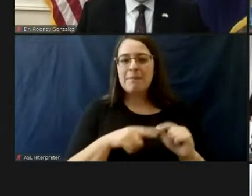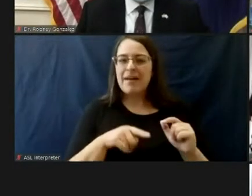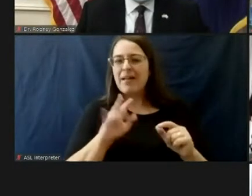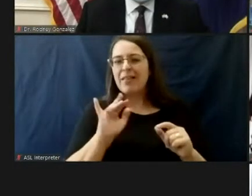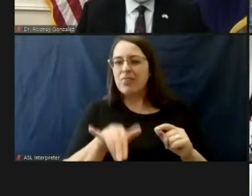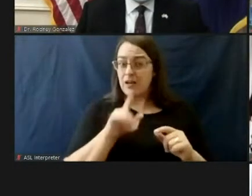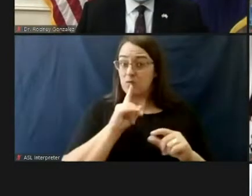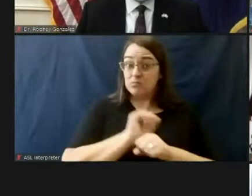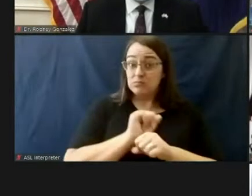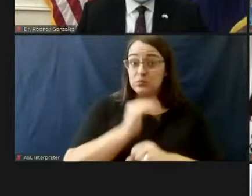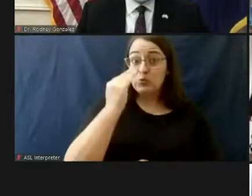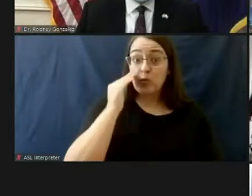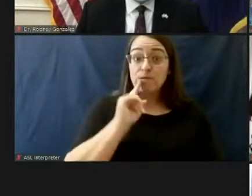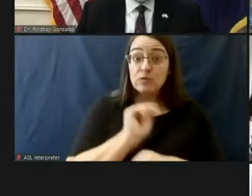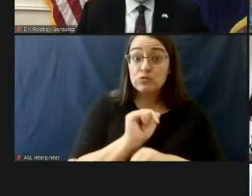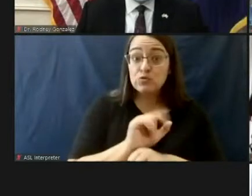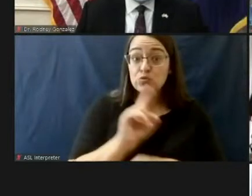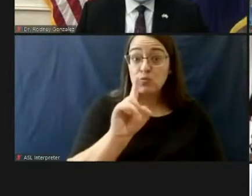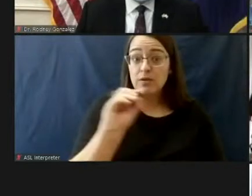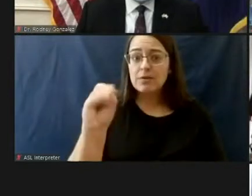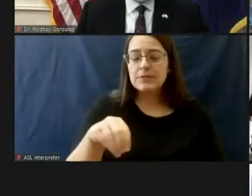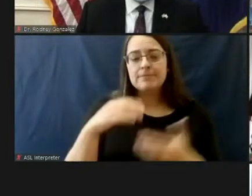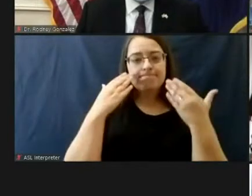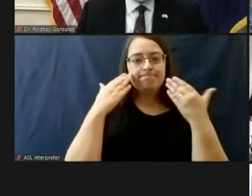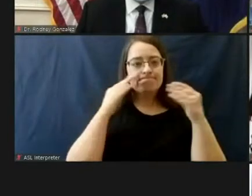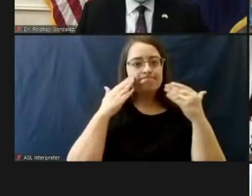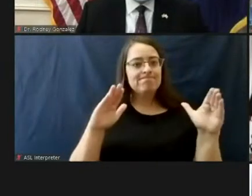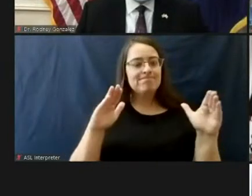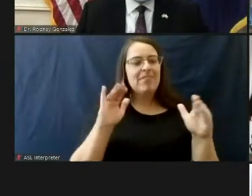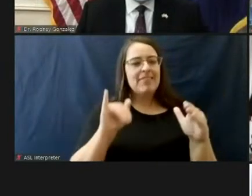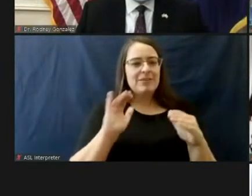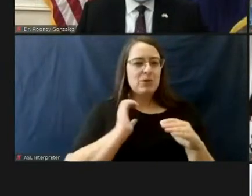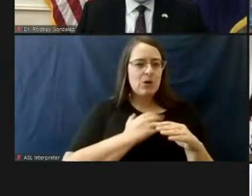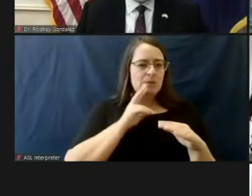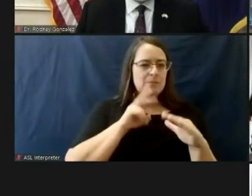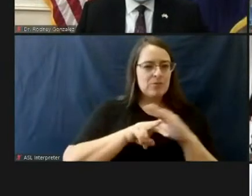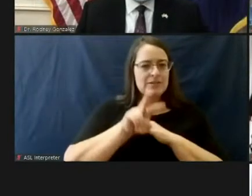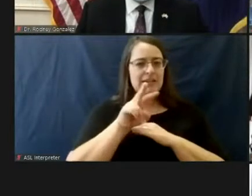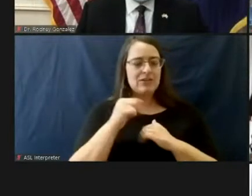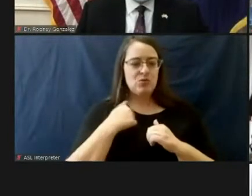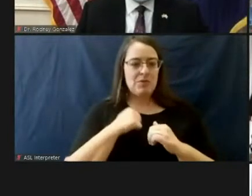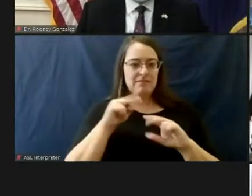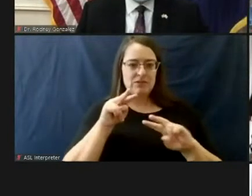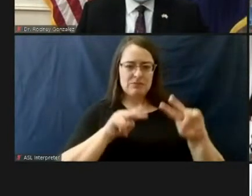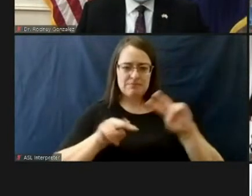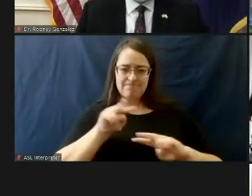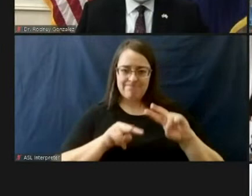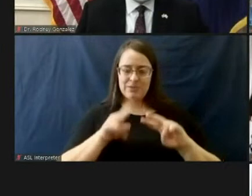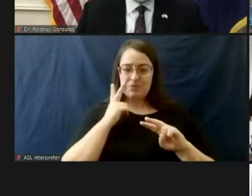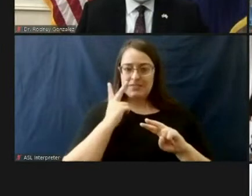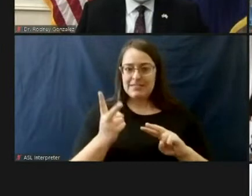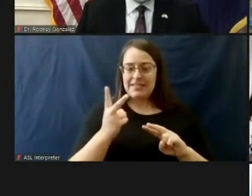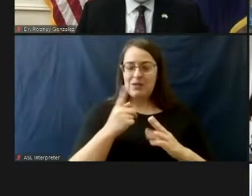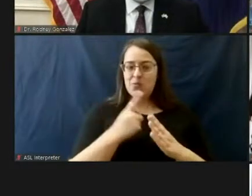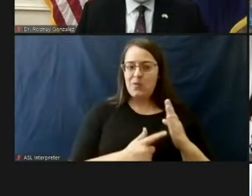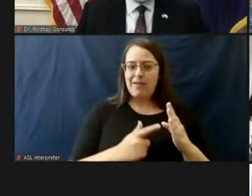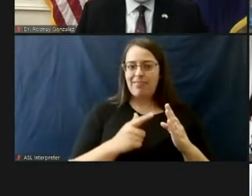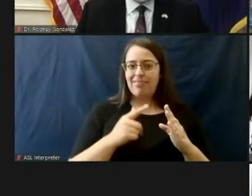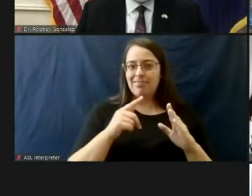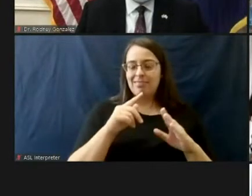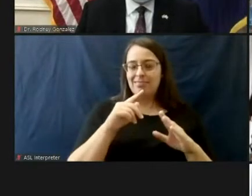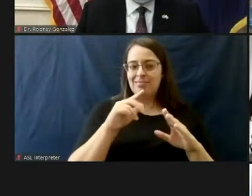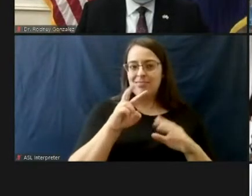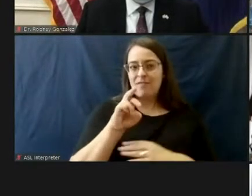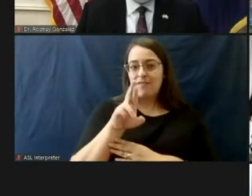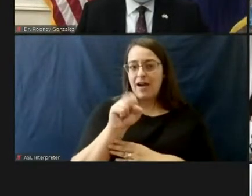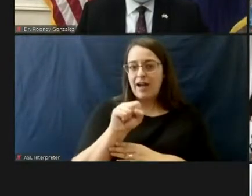predictions. And so it really is a matter of waiting and seeing what the epidemiology ends up showing. What we do know